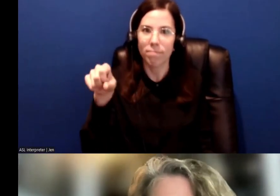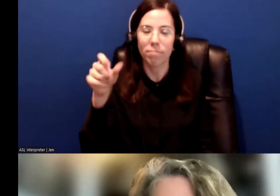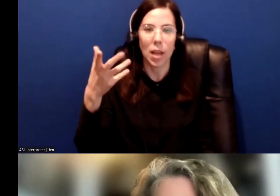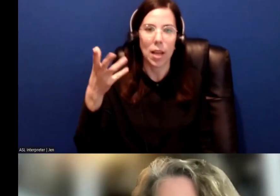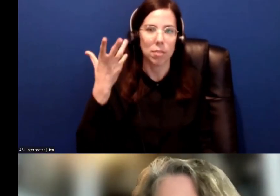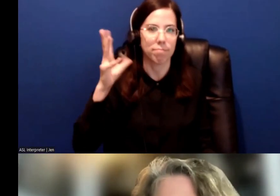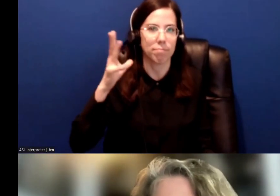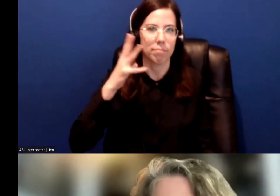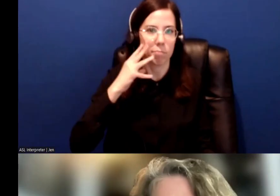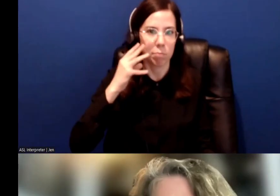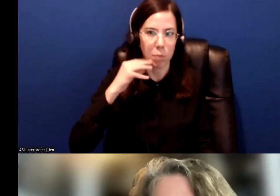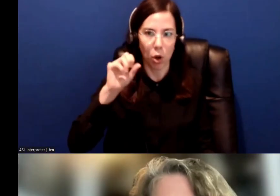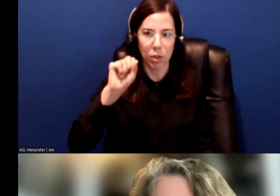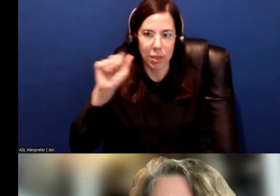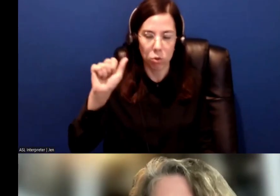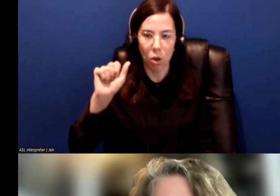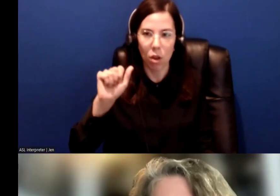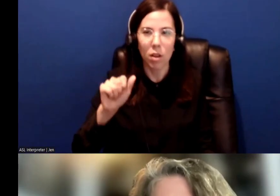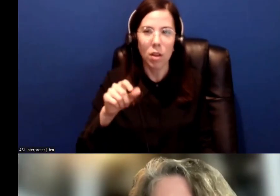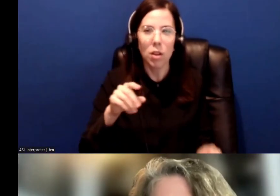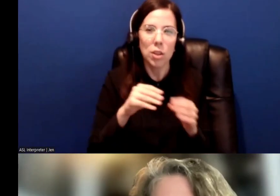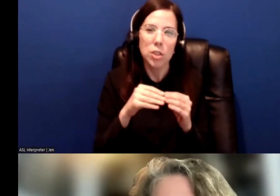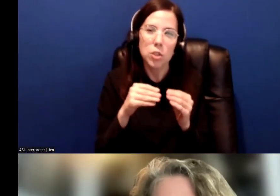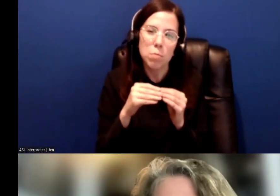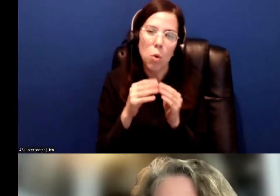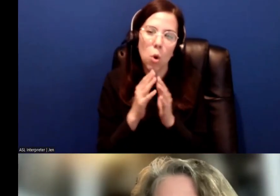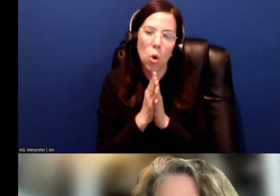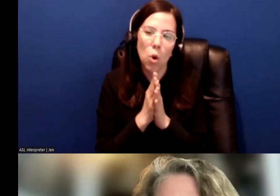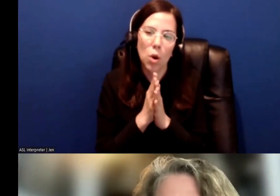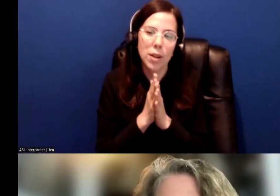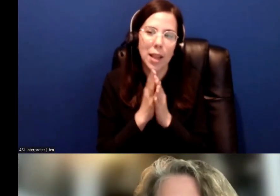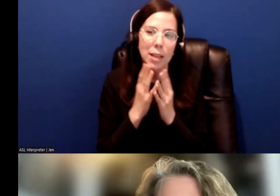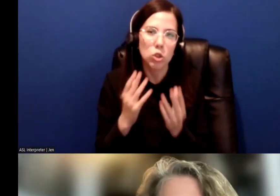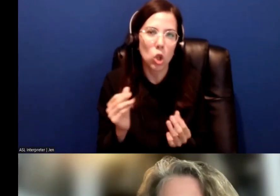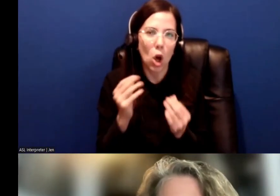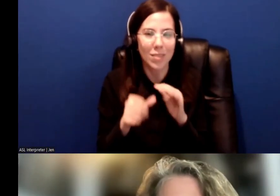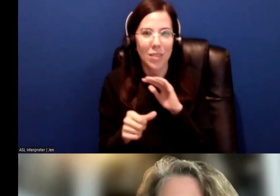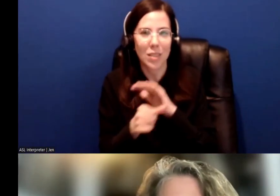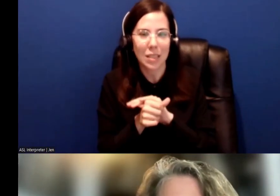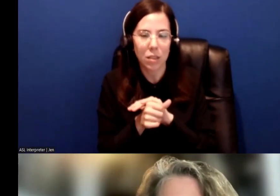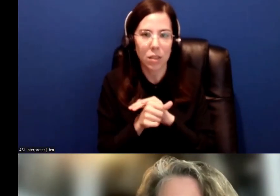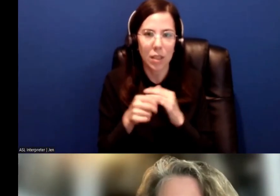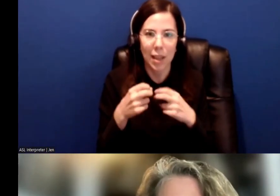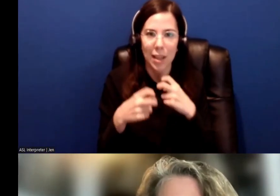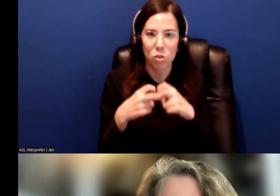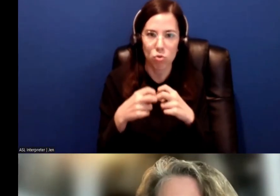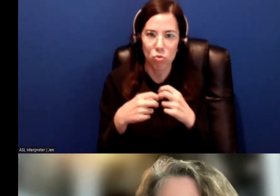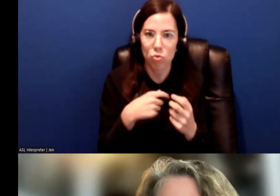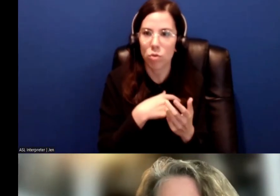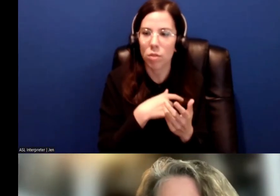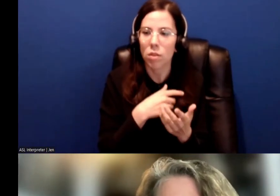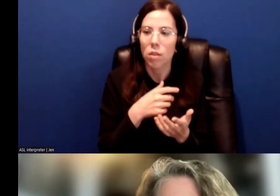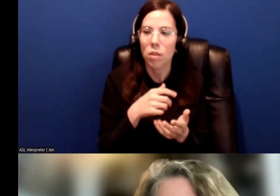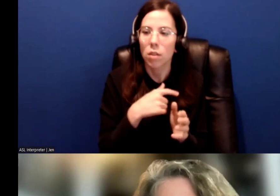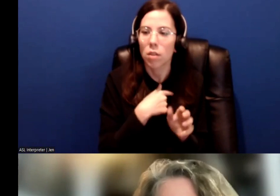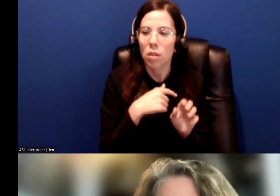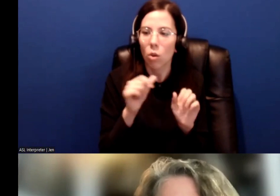more soft skill kind of issues that can